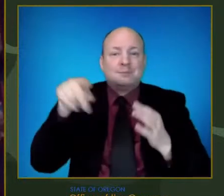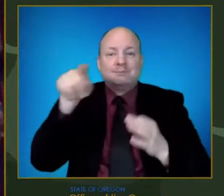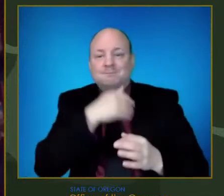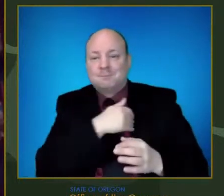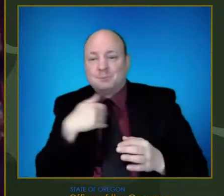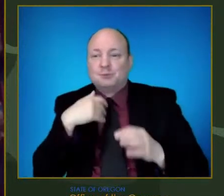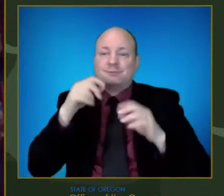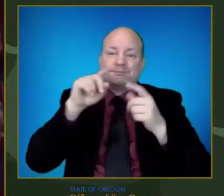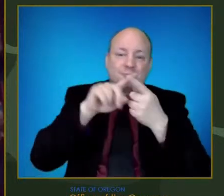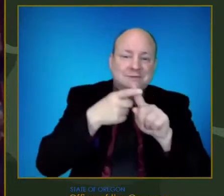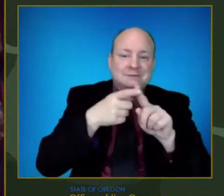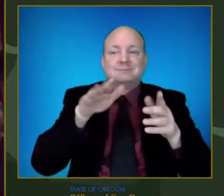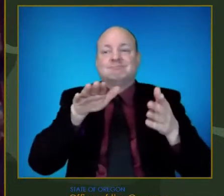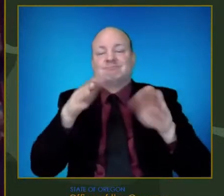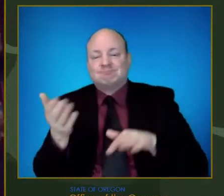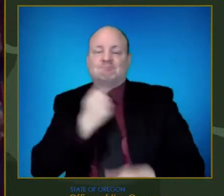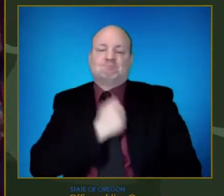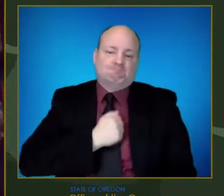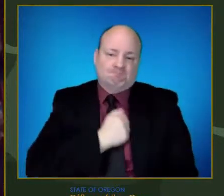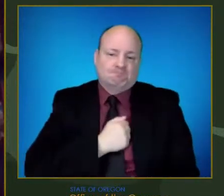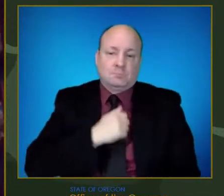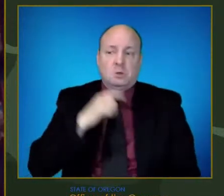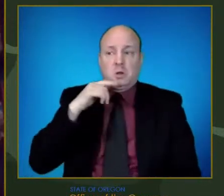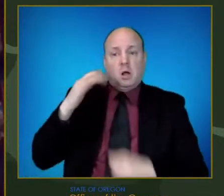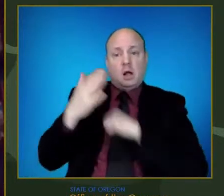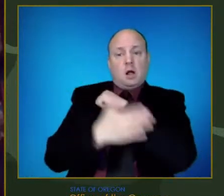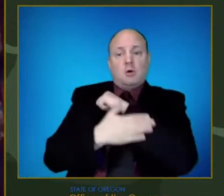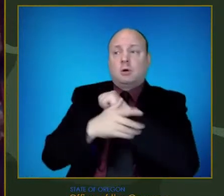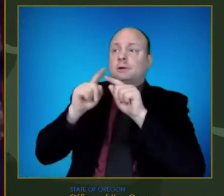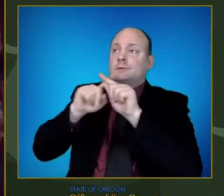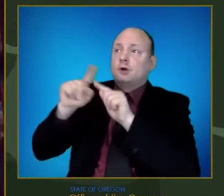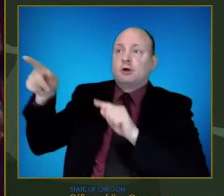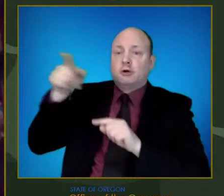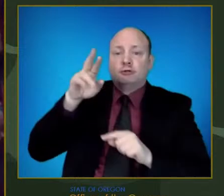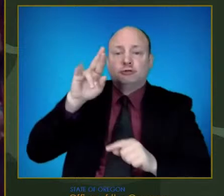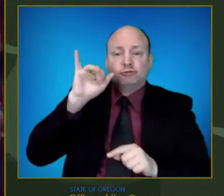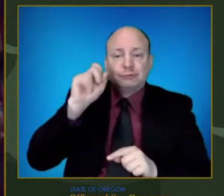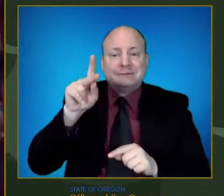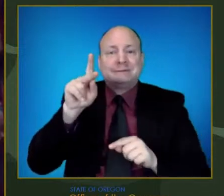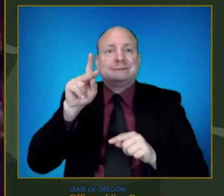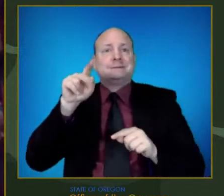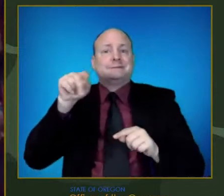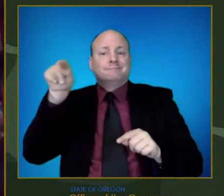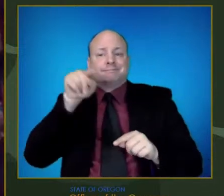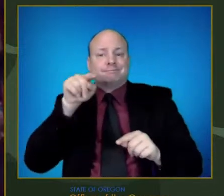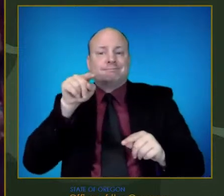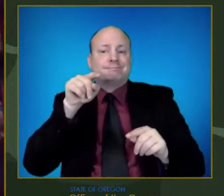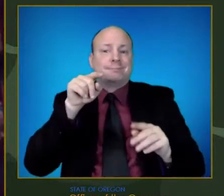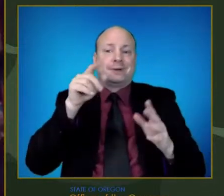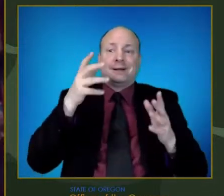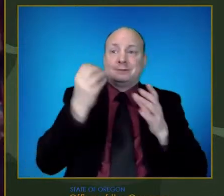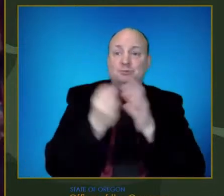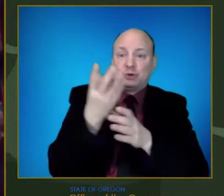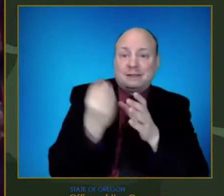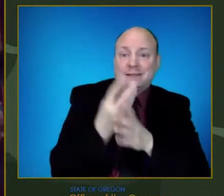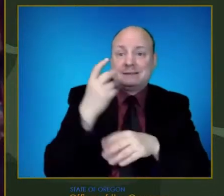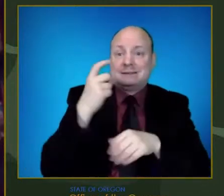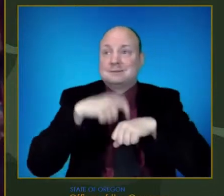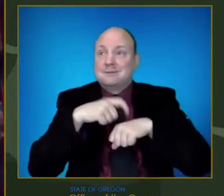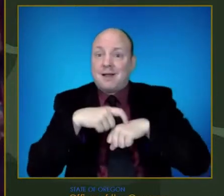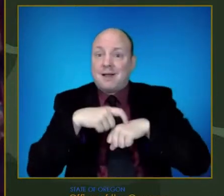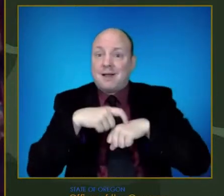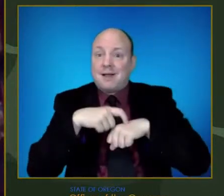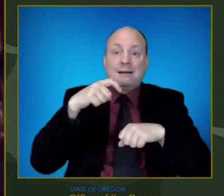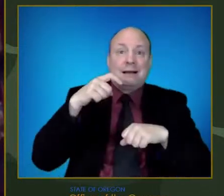opening more activities to Oregonians just as spring arrives. But with rising spread of disease, more counties may increase their risk levels in the